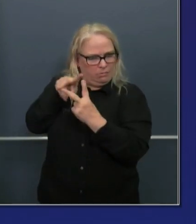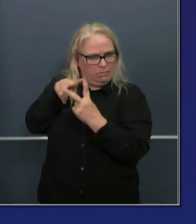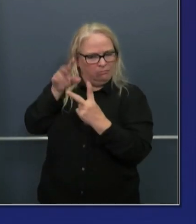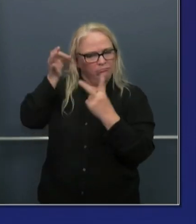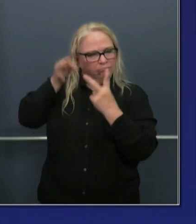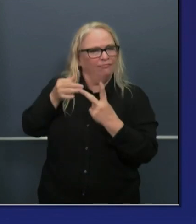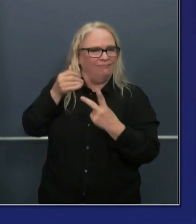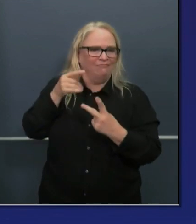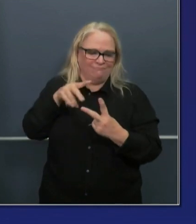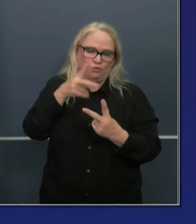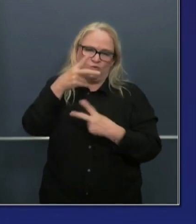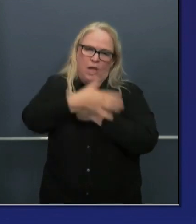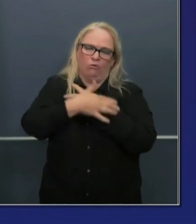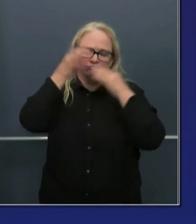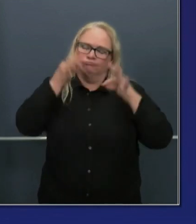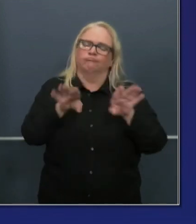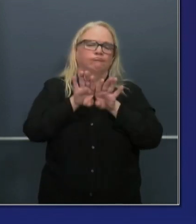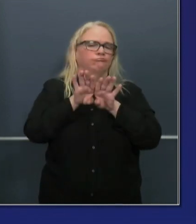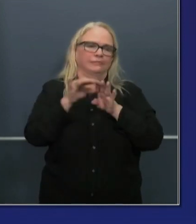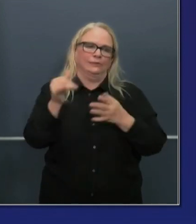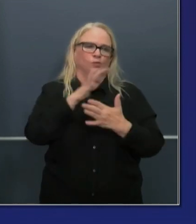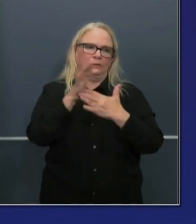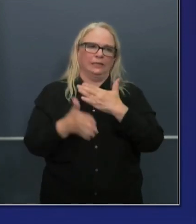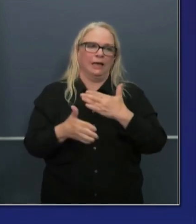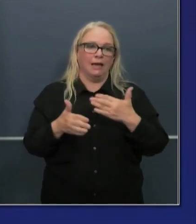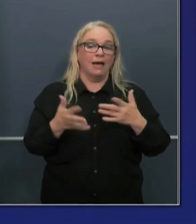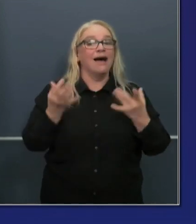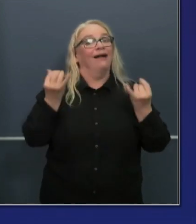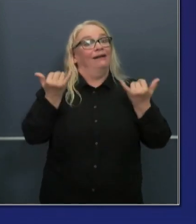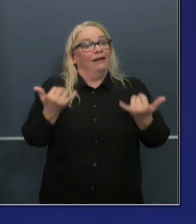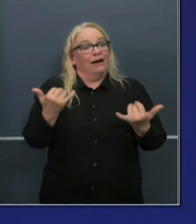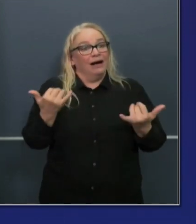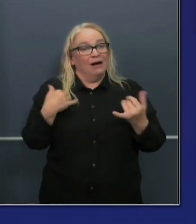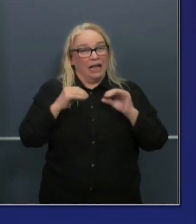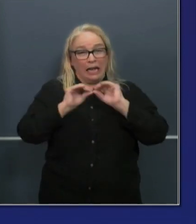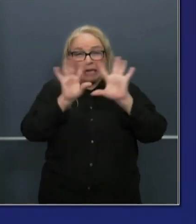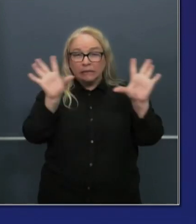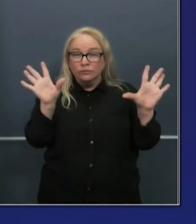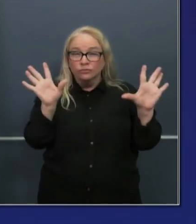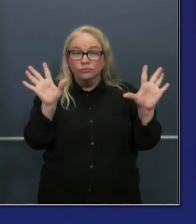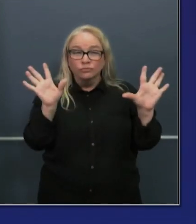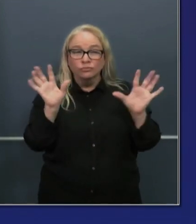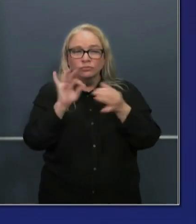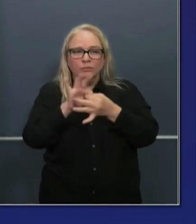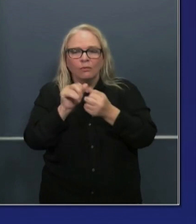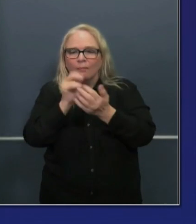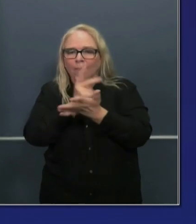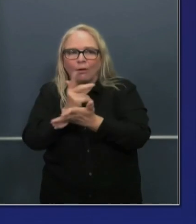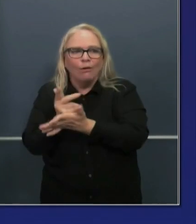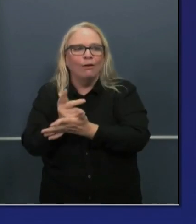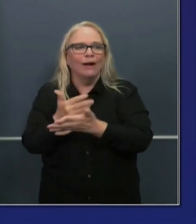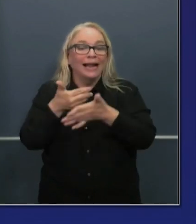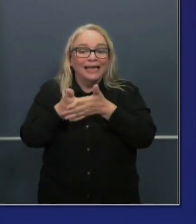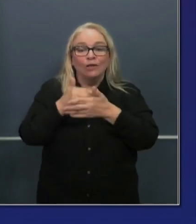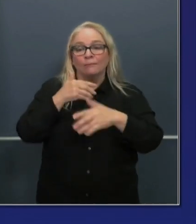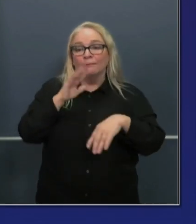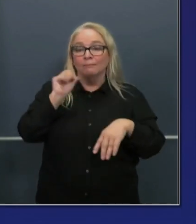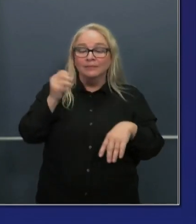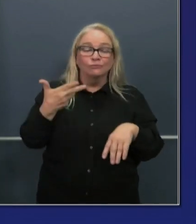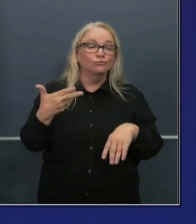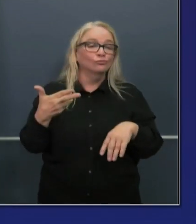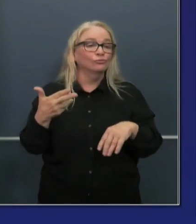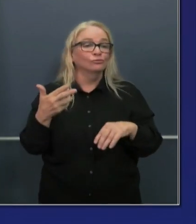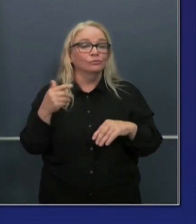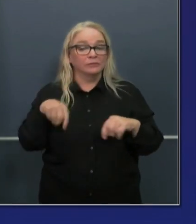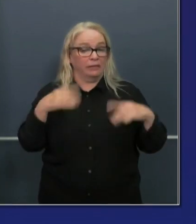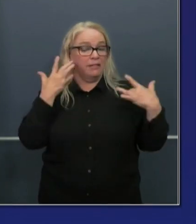beaches. So that's the modifications on our beach parking and some of the beaches in the state of California that will be